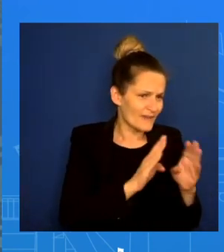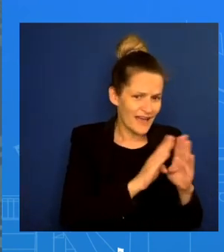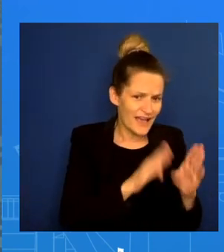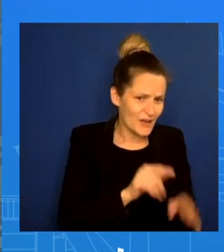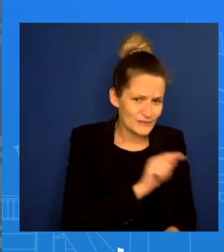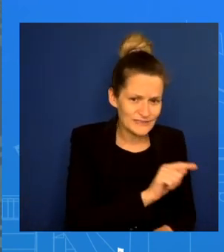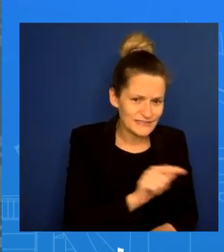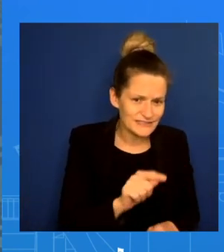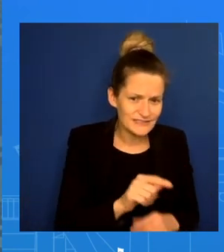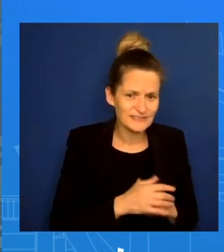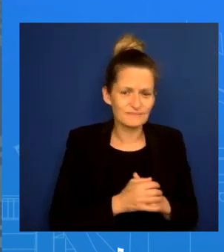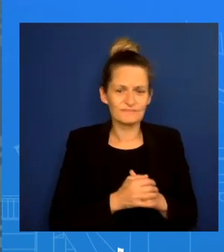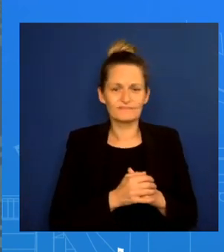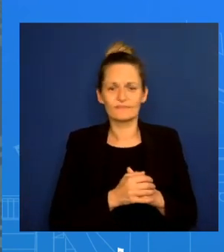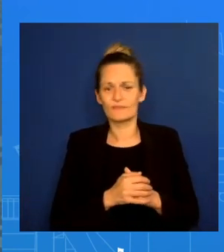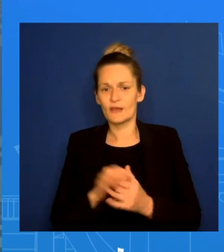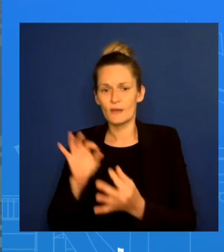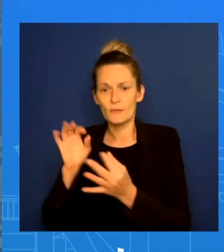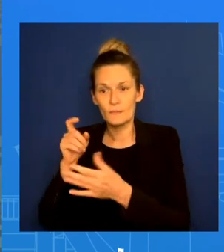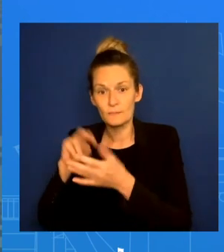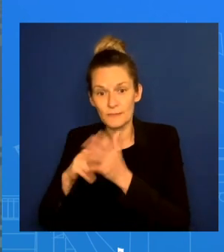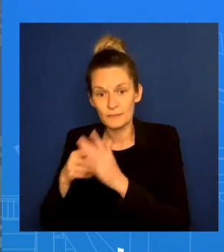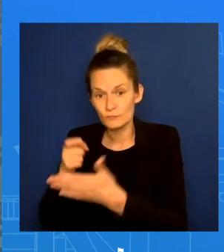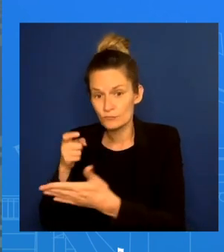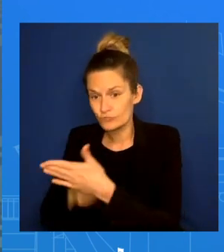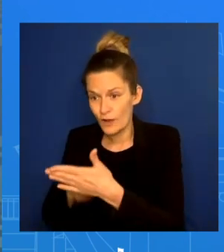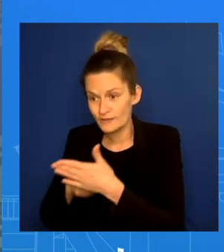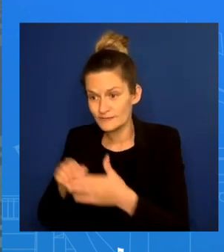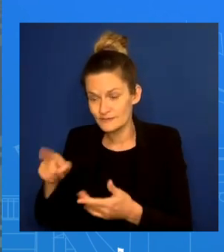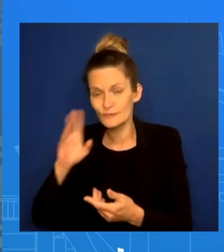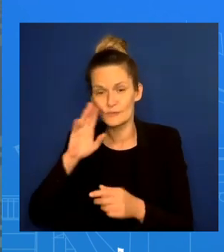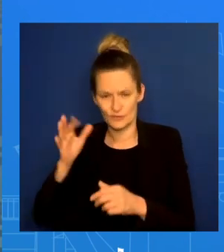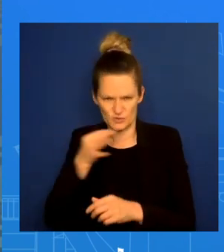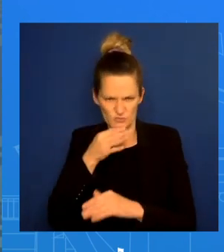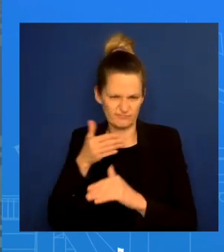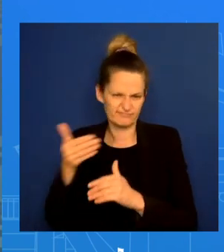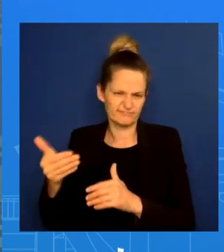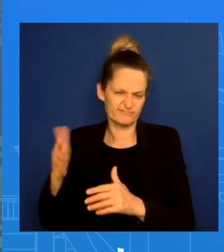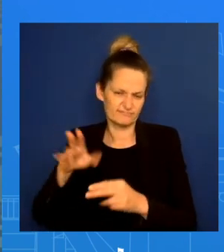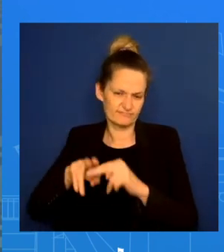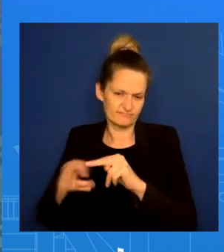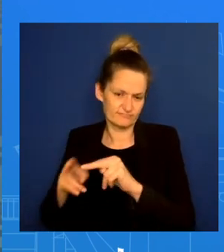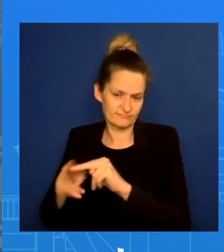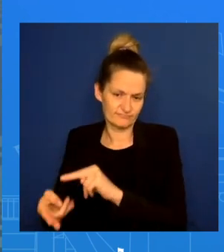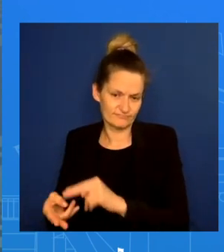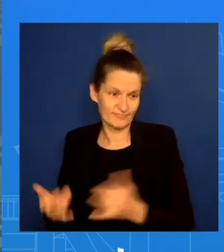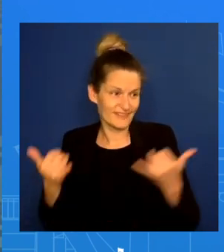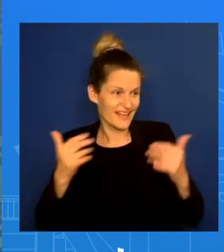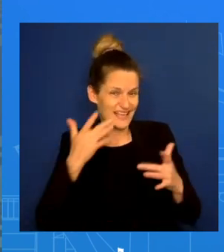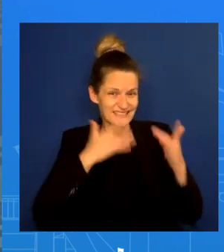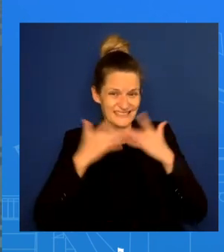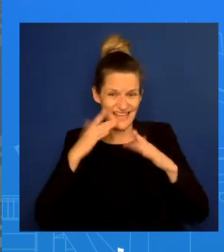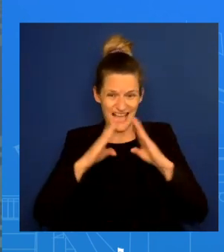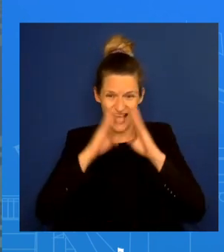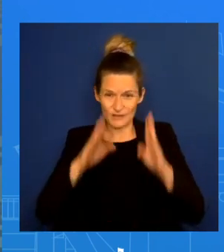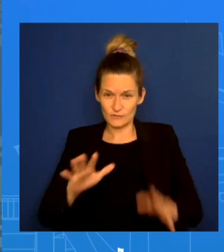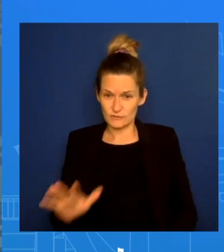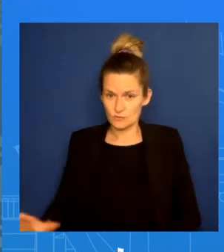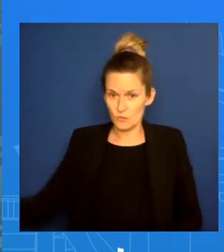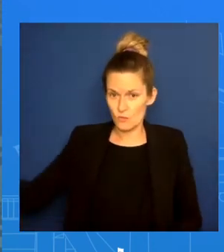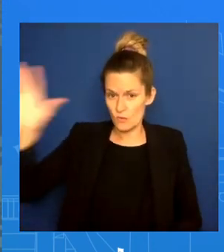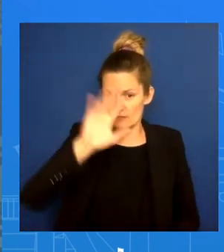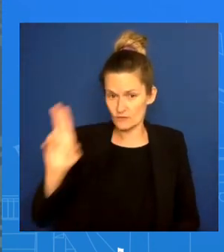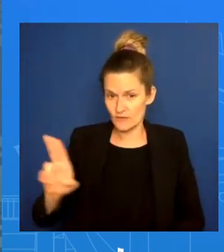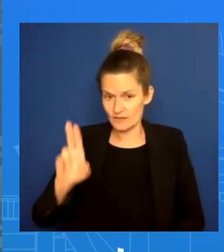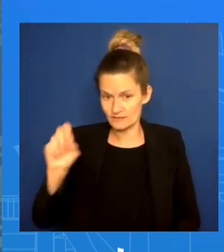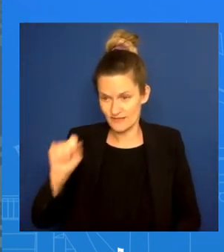President Biden's number one priority, and while the housing shortage in U.S. long preceded the pandemic, increasing